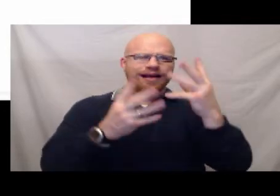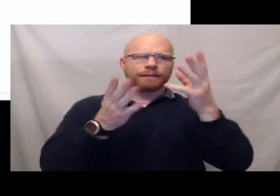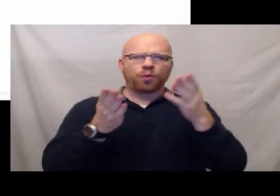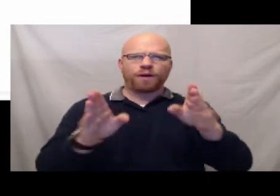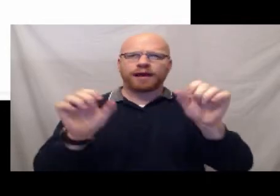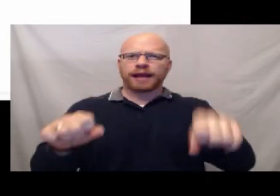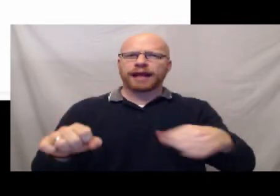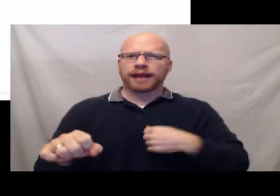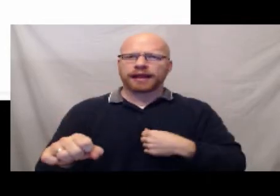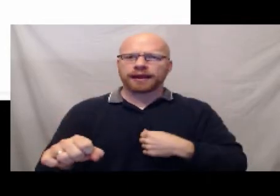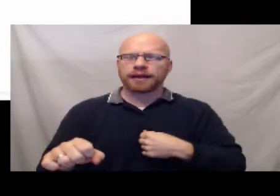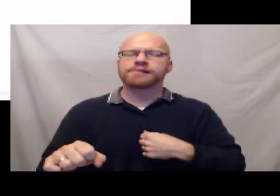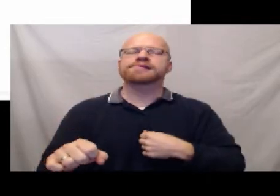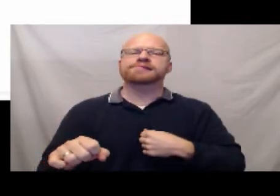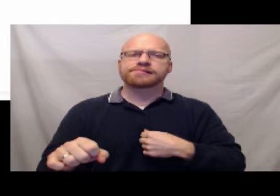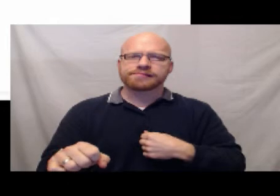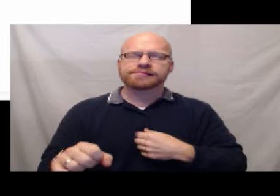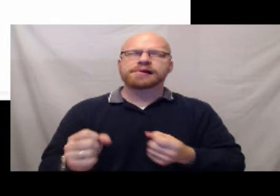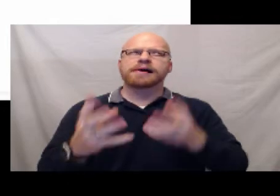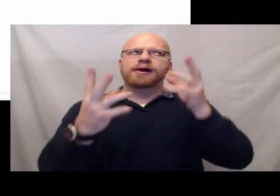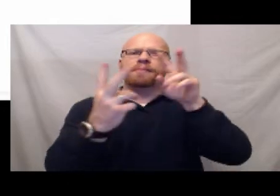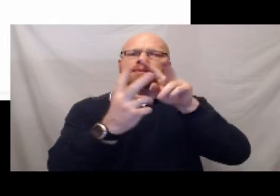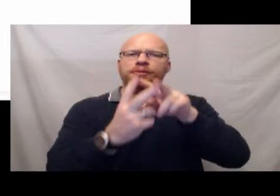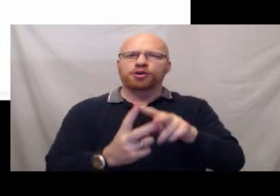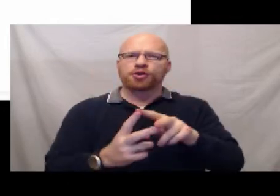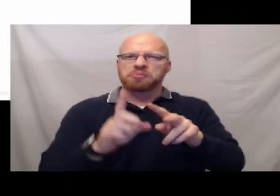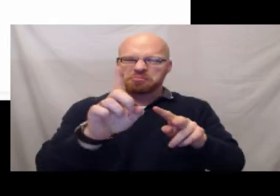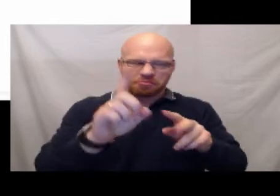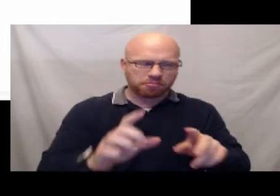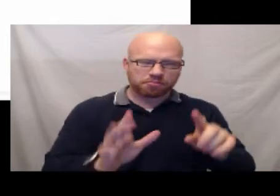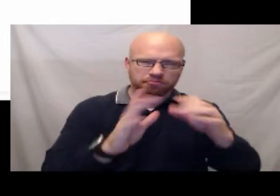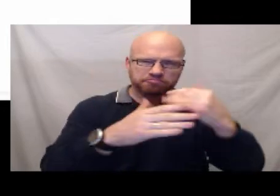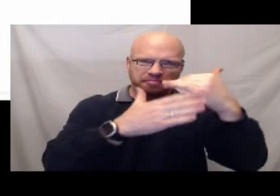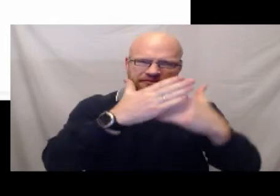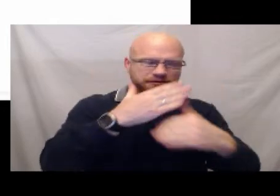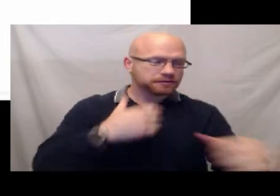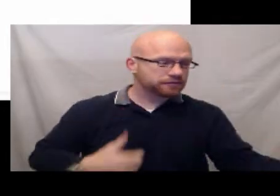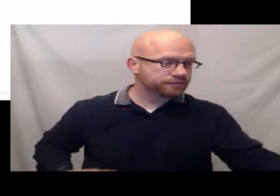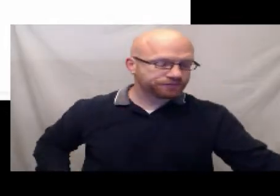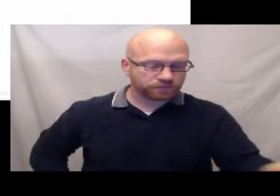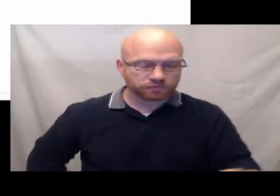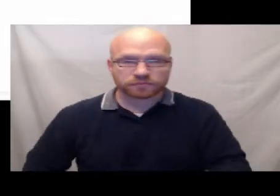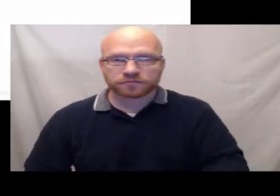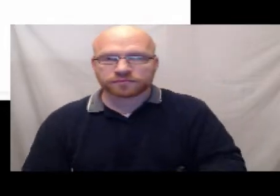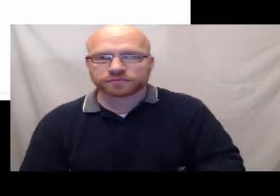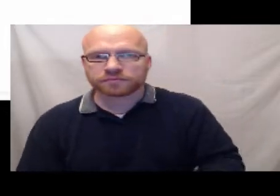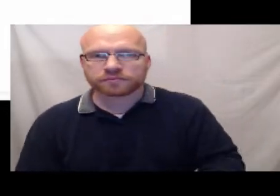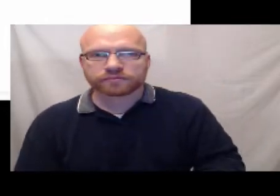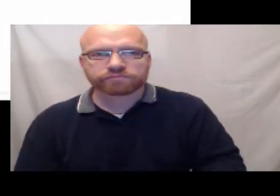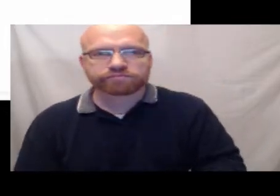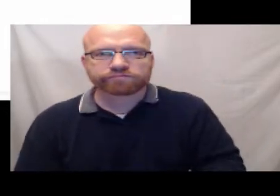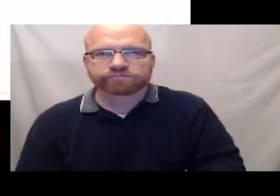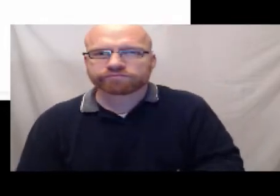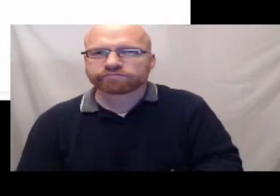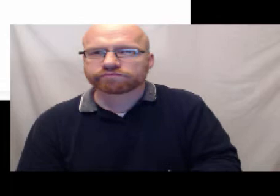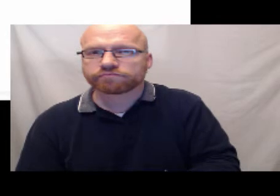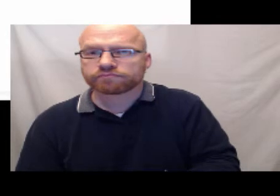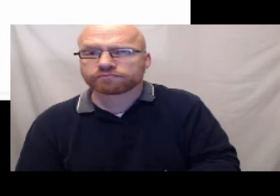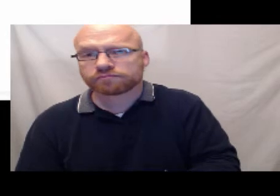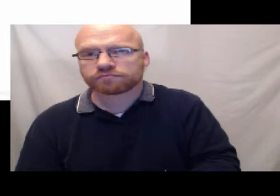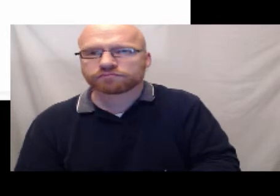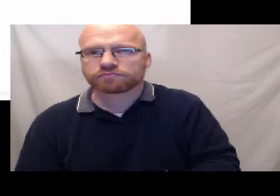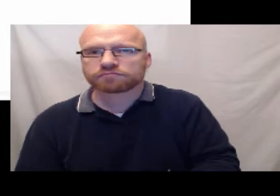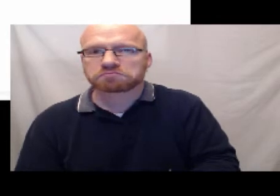We have to think about positive 20 and how many ways or how many pairs we can have of numbers that multiply to become positive